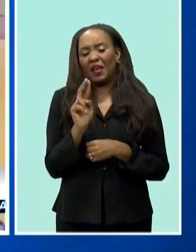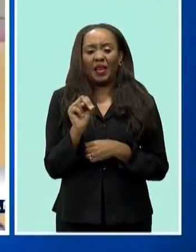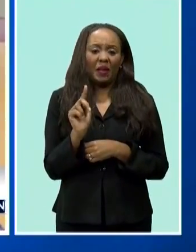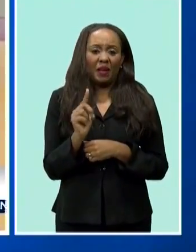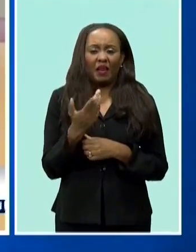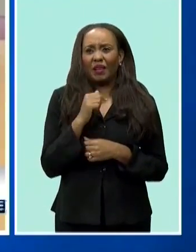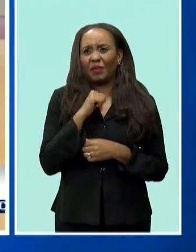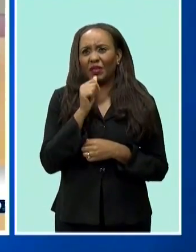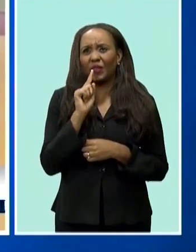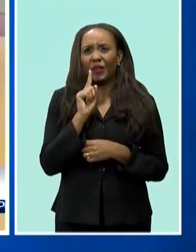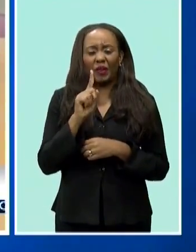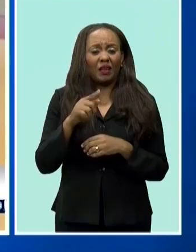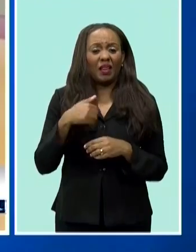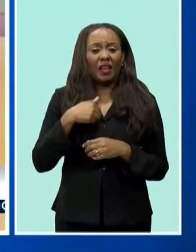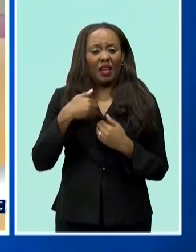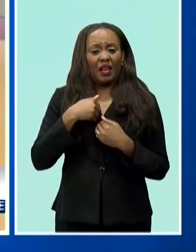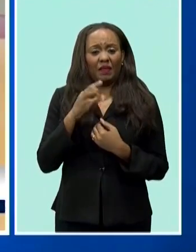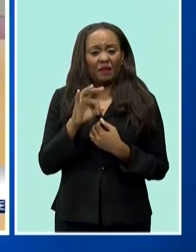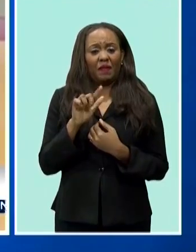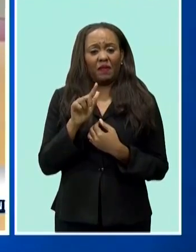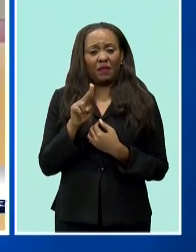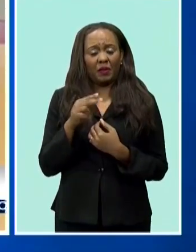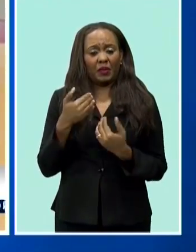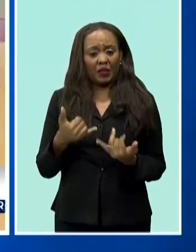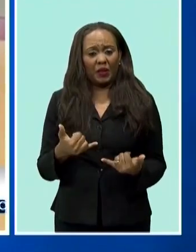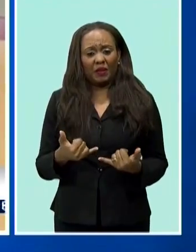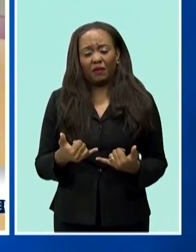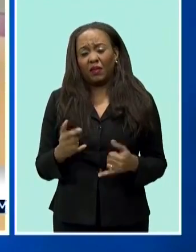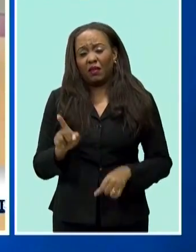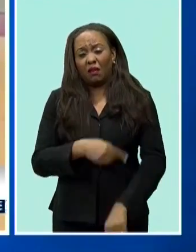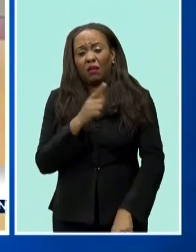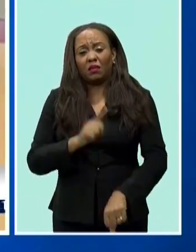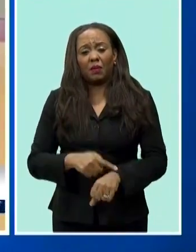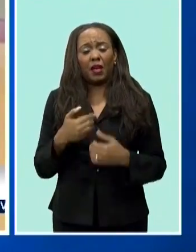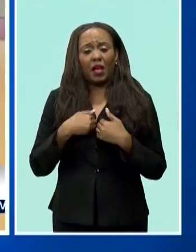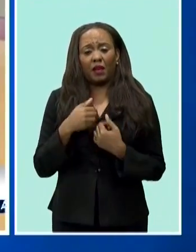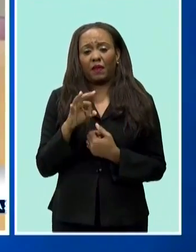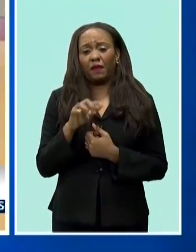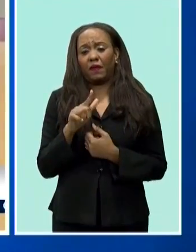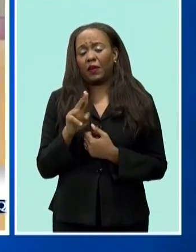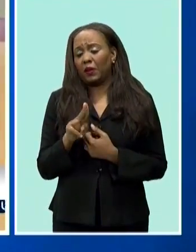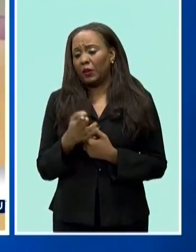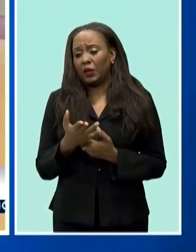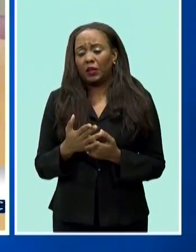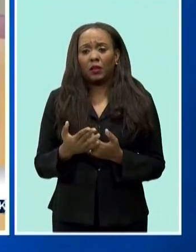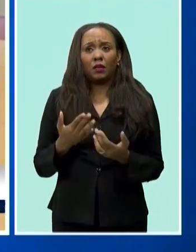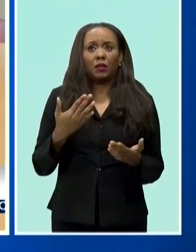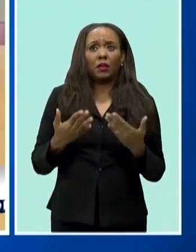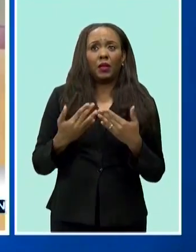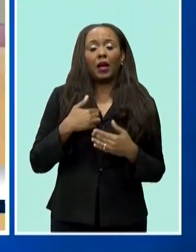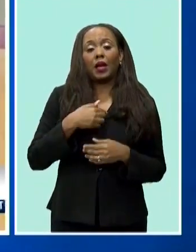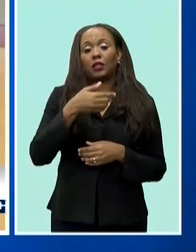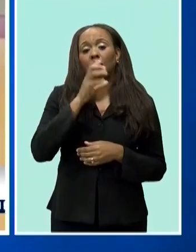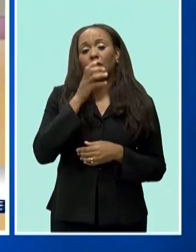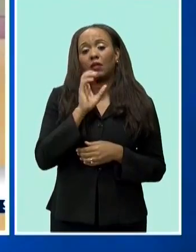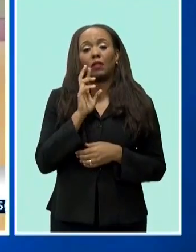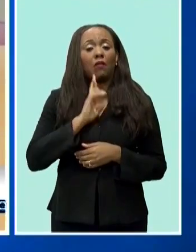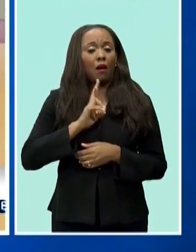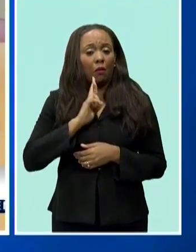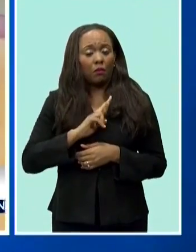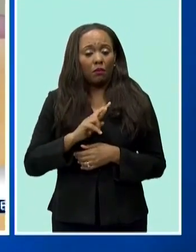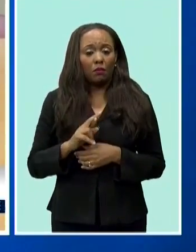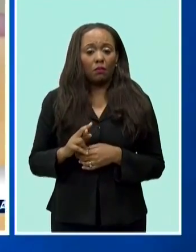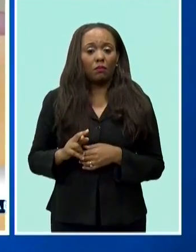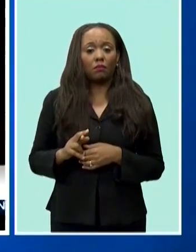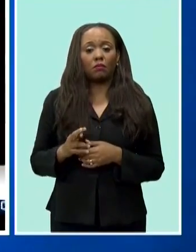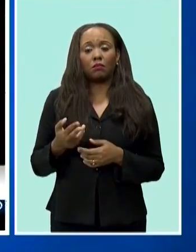process, even though I have a flu now, which I have it for a while, but it's still not going away. So I'm going to drink some rum to like make